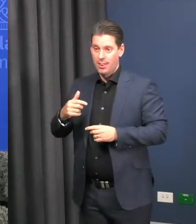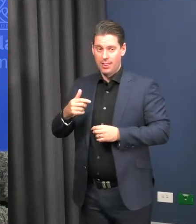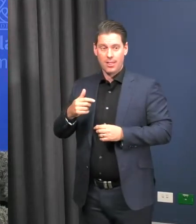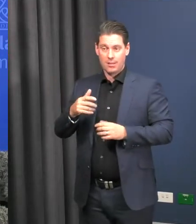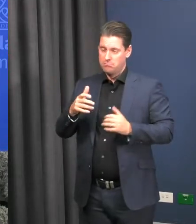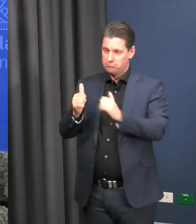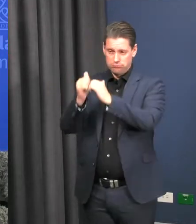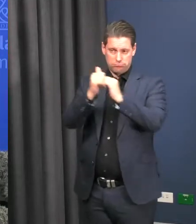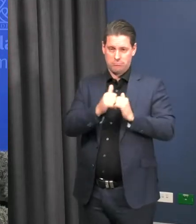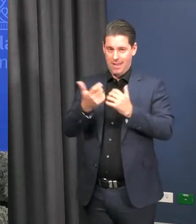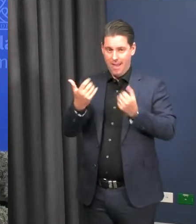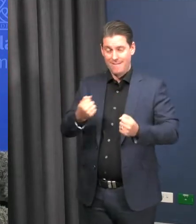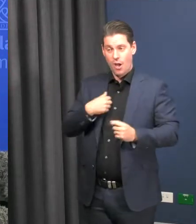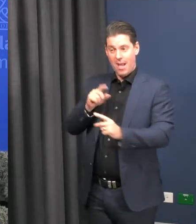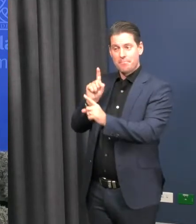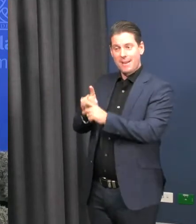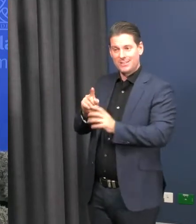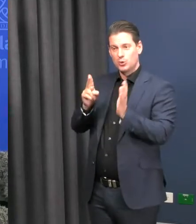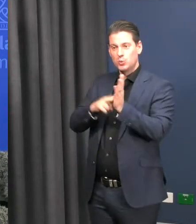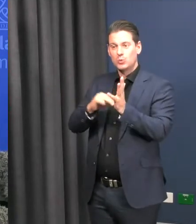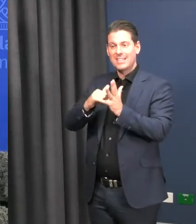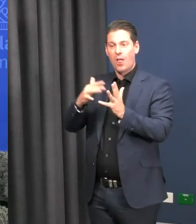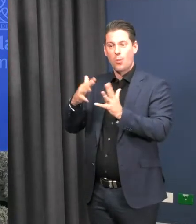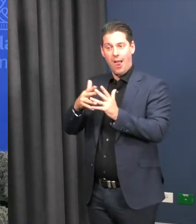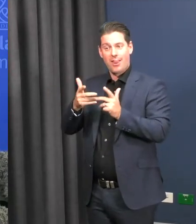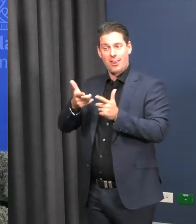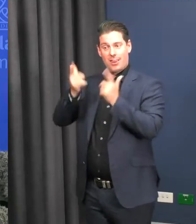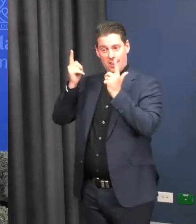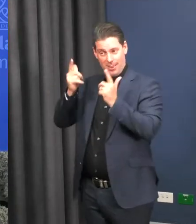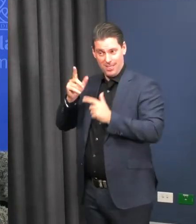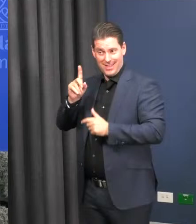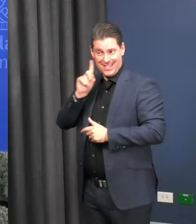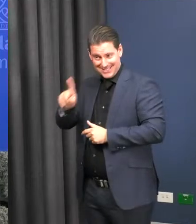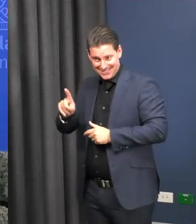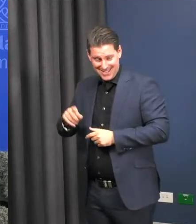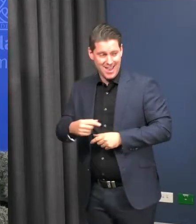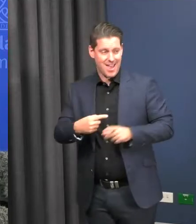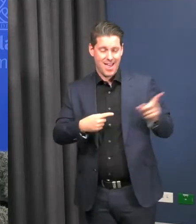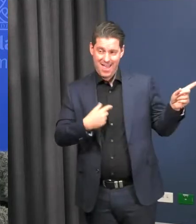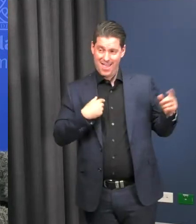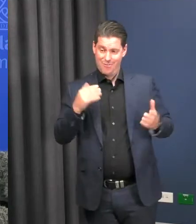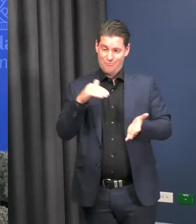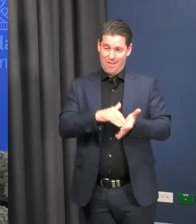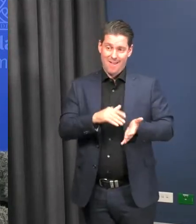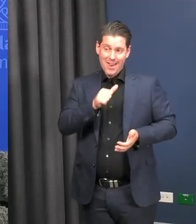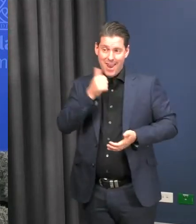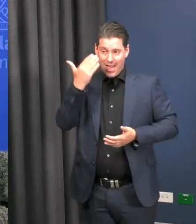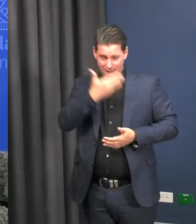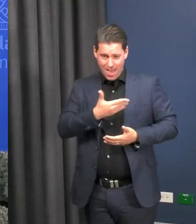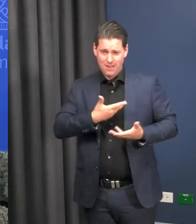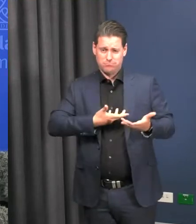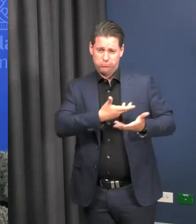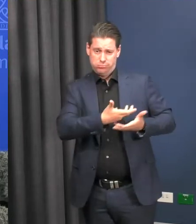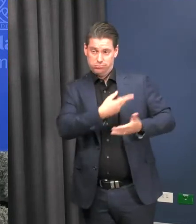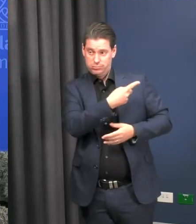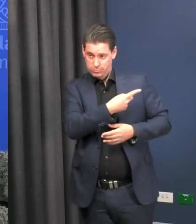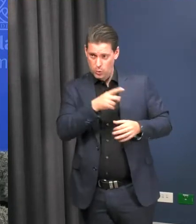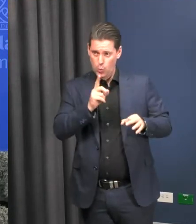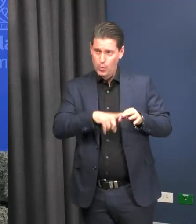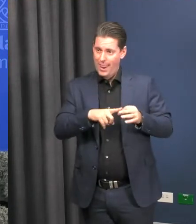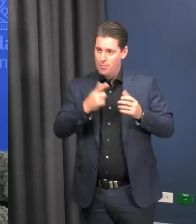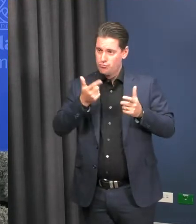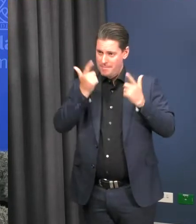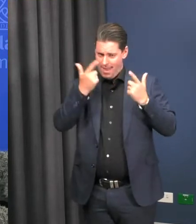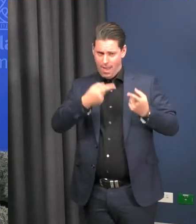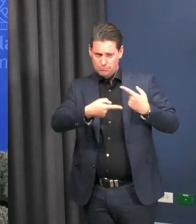to Queensland late yesterday, and we had a very late meeting, I've got to say, Premier, last night to receive the first briefing,